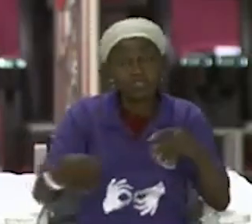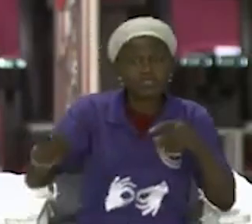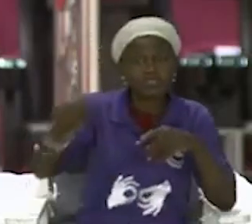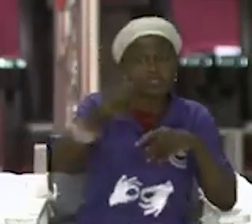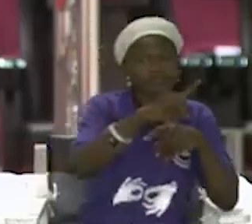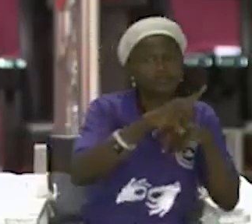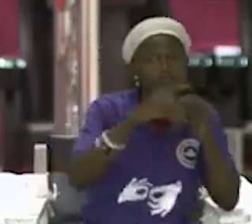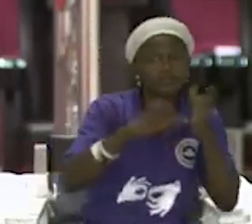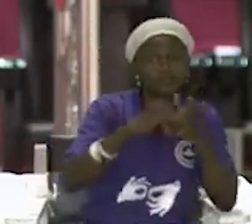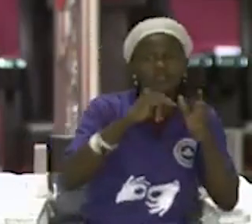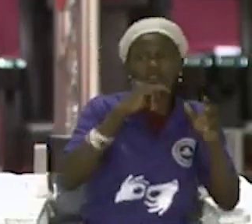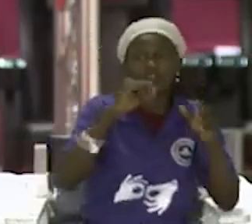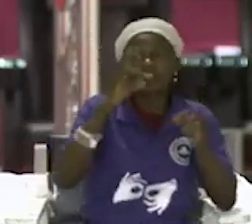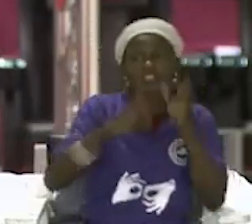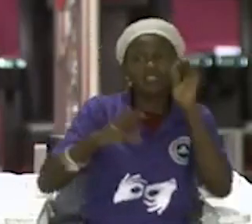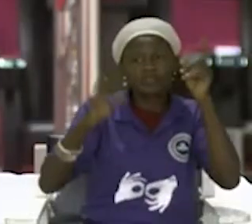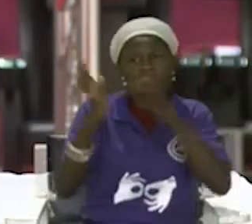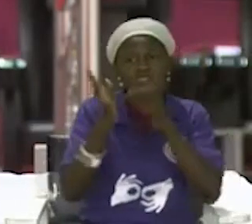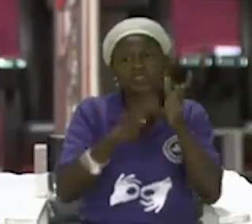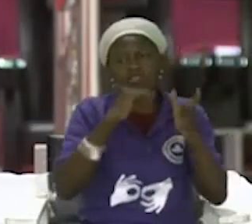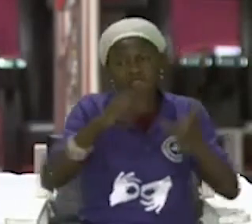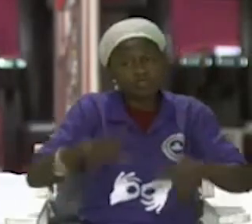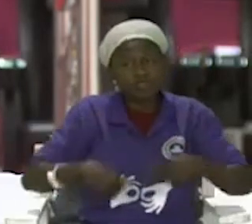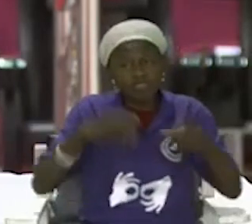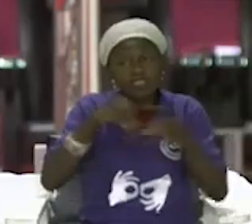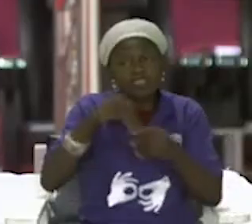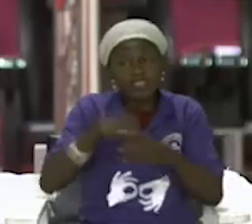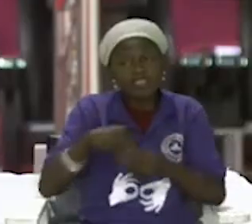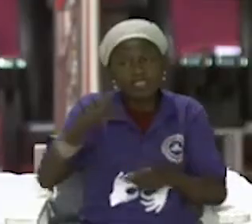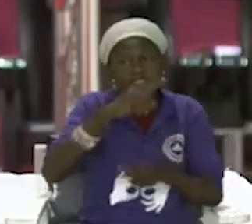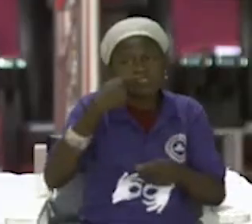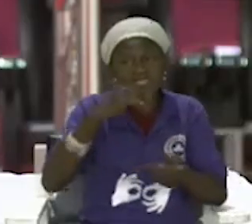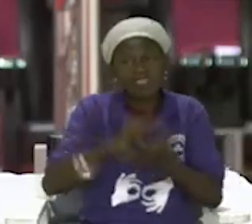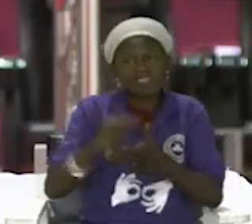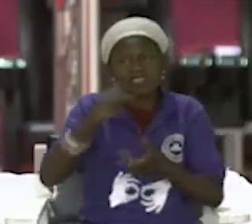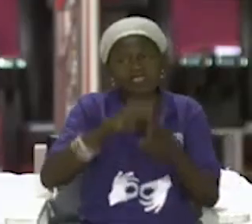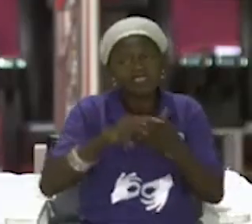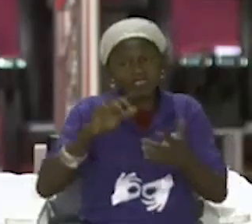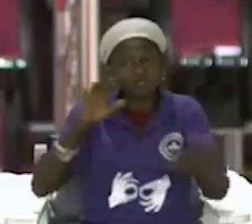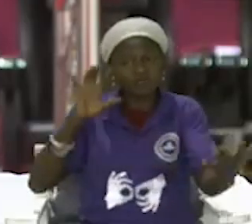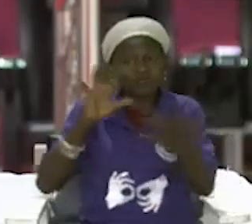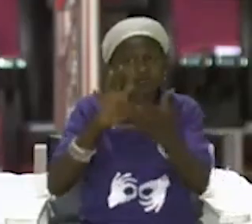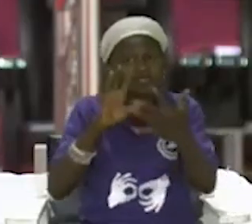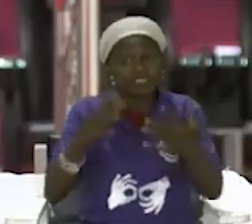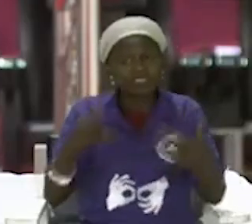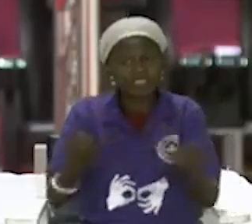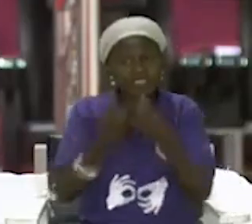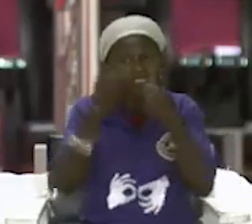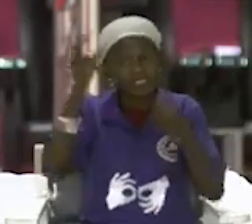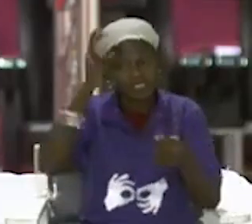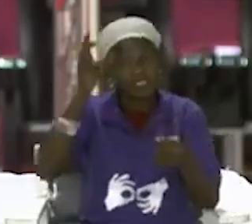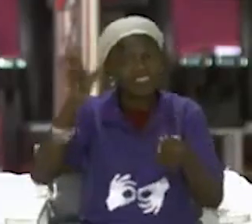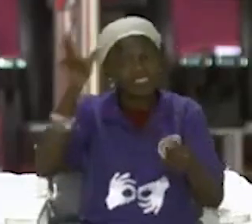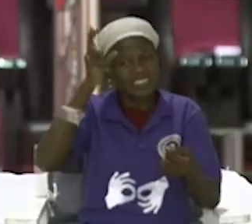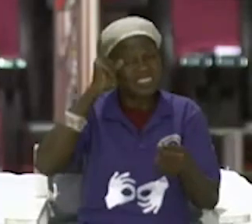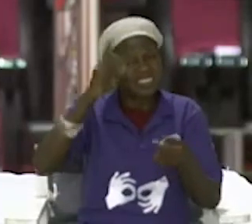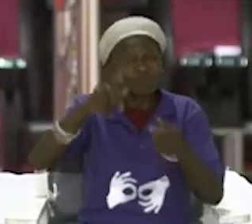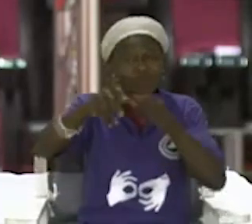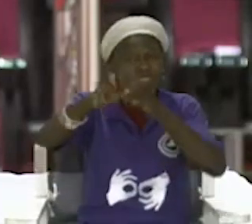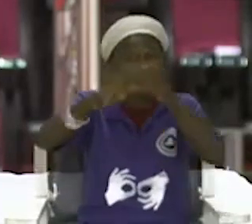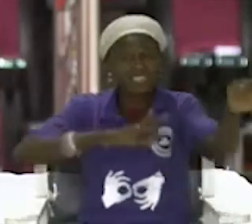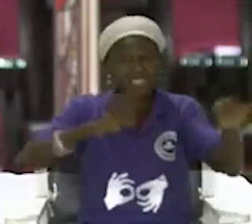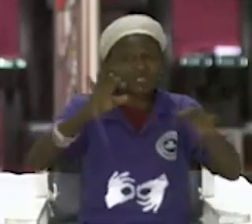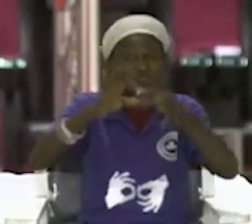If he's not dwelling in you, and you say you want to face Satan, Satan will tear you to pieces.